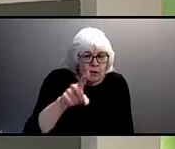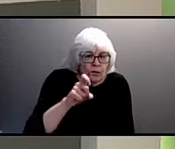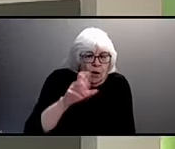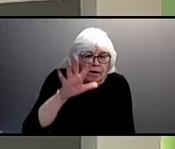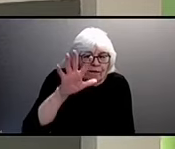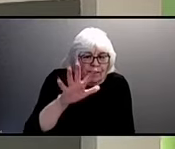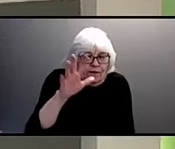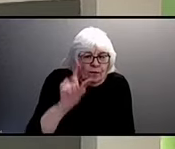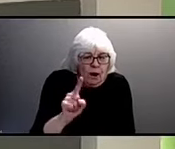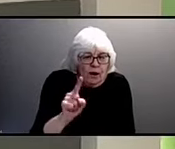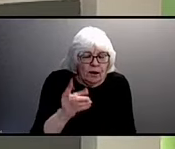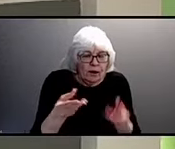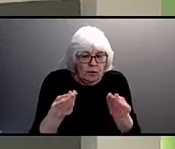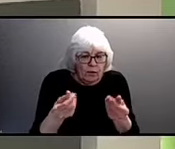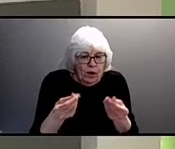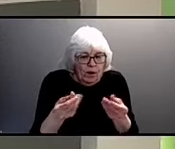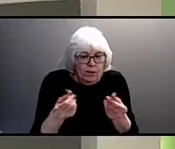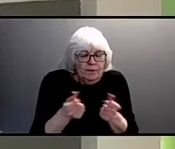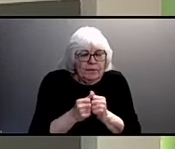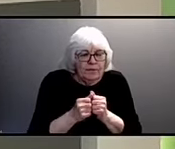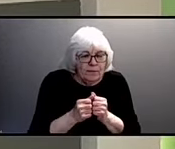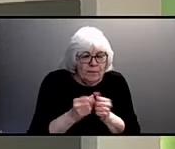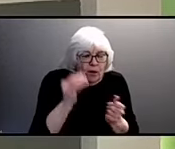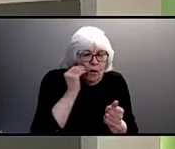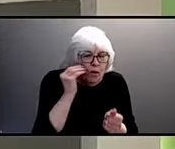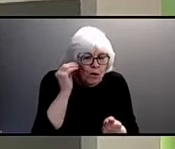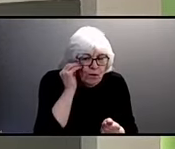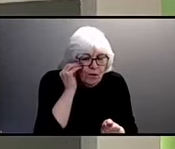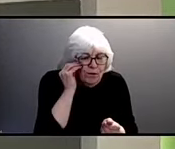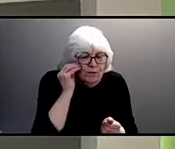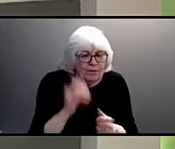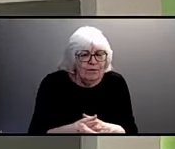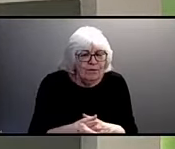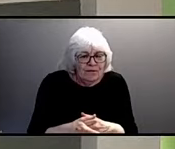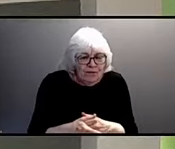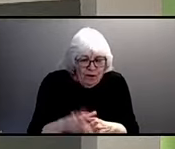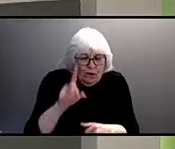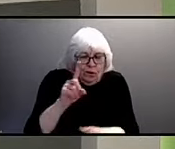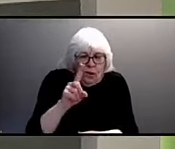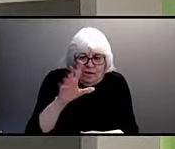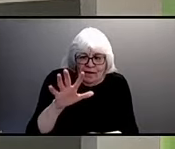151. Homes. Yeah, 151 homes. So that's homes that people live in, yeah.